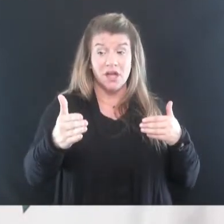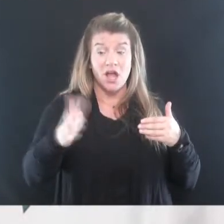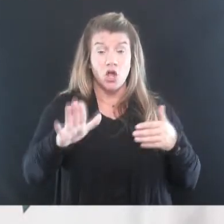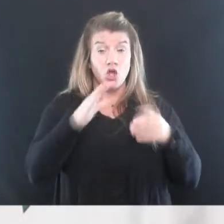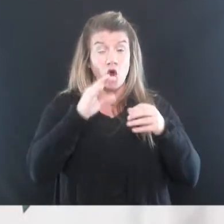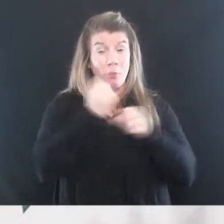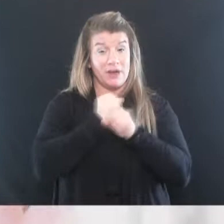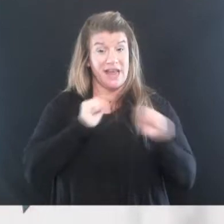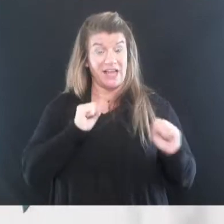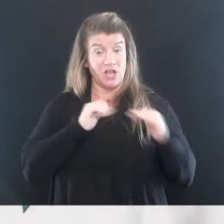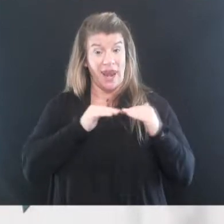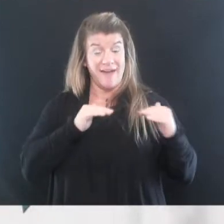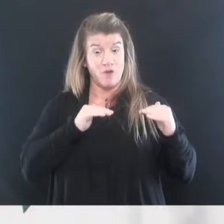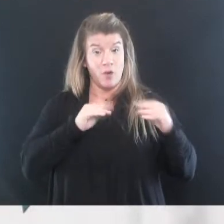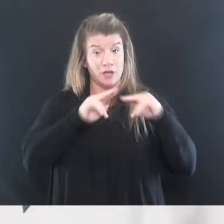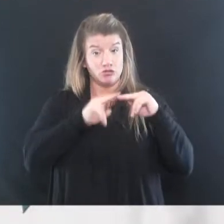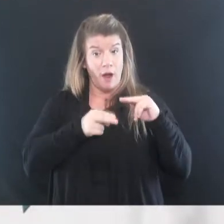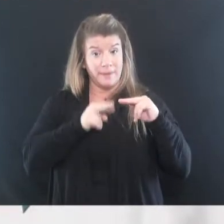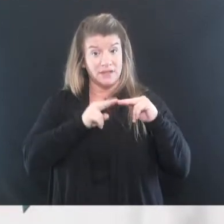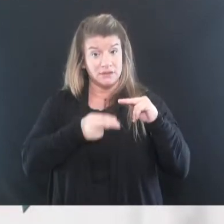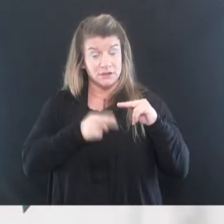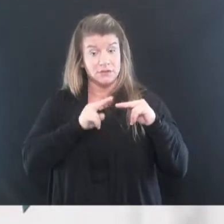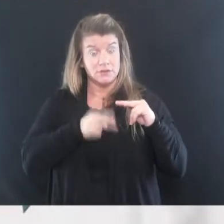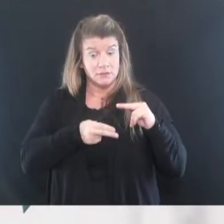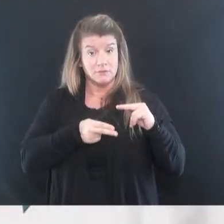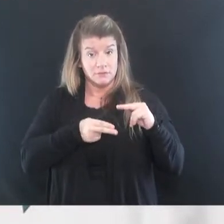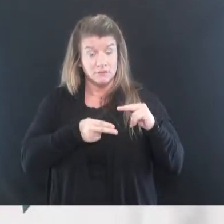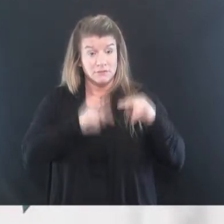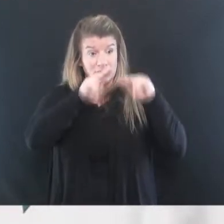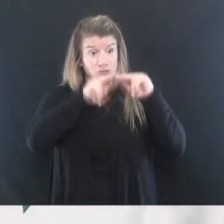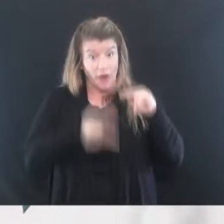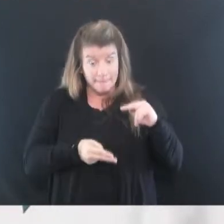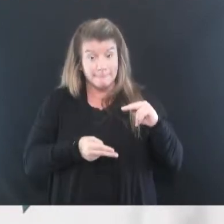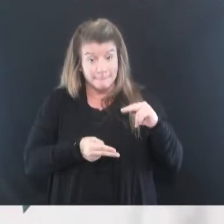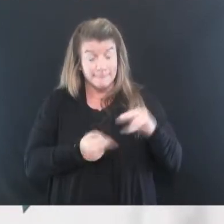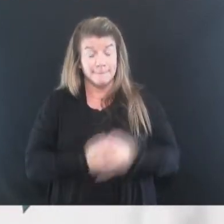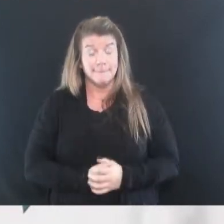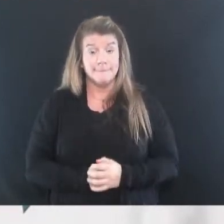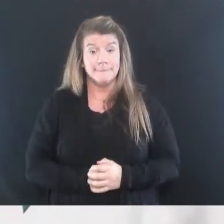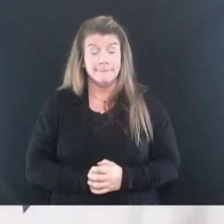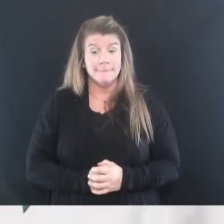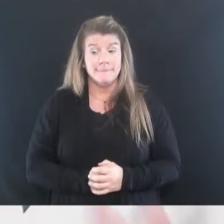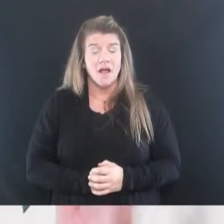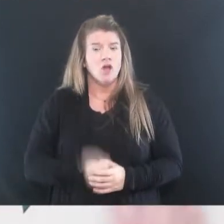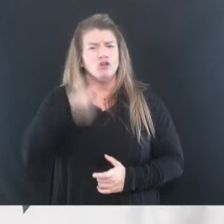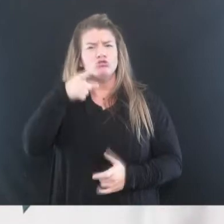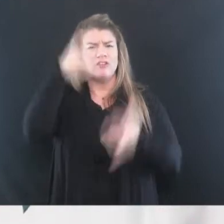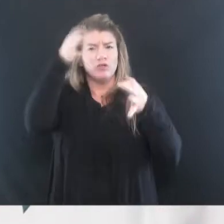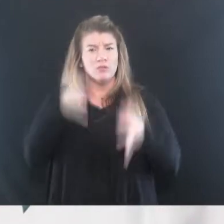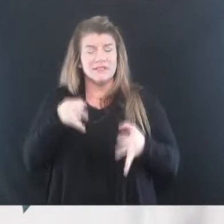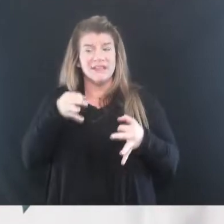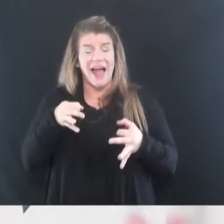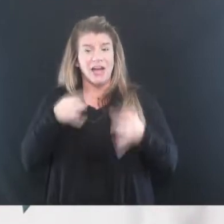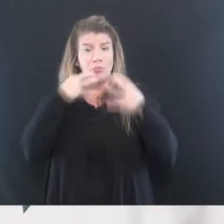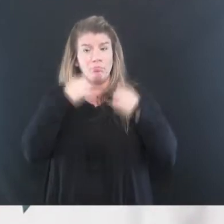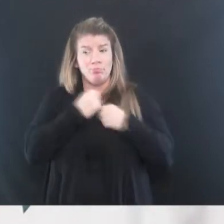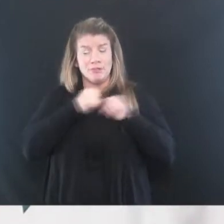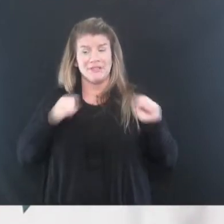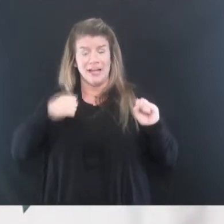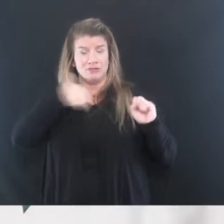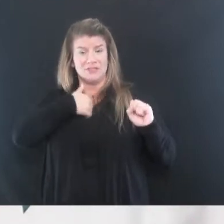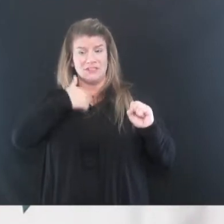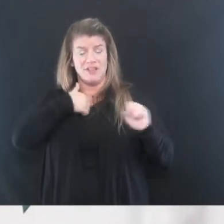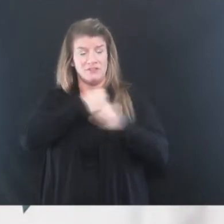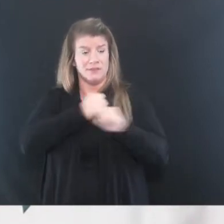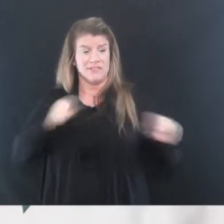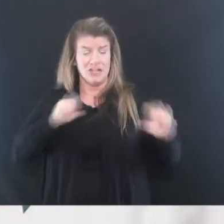protection level has dropped way off. And so if you decided to protect yourself and protect your loved